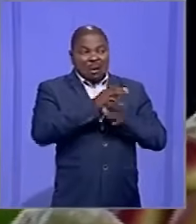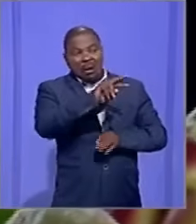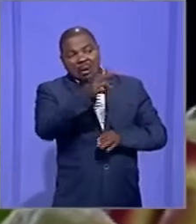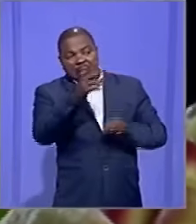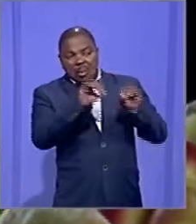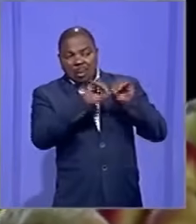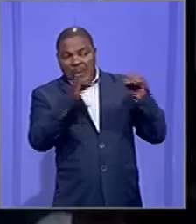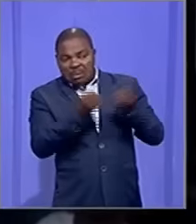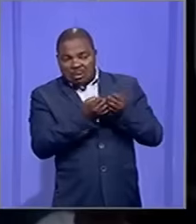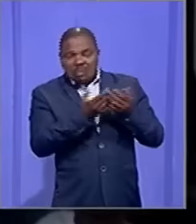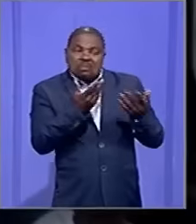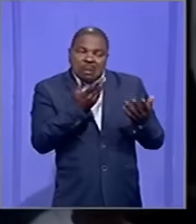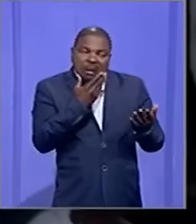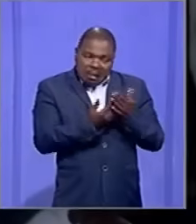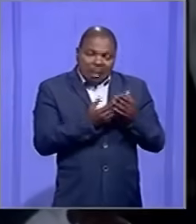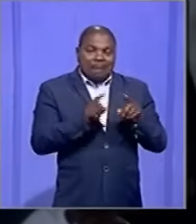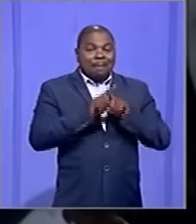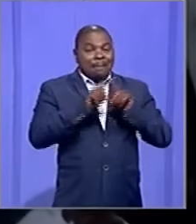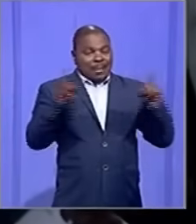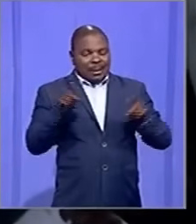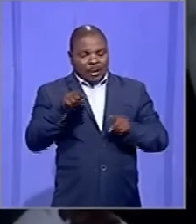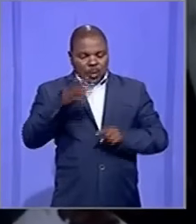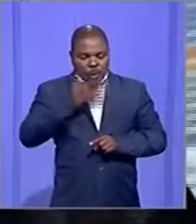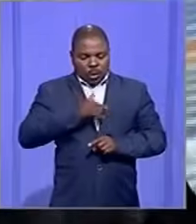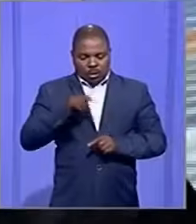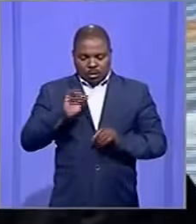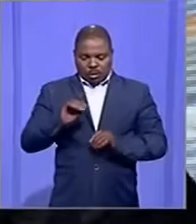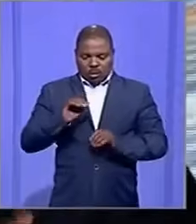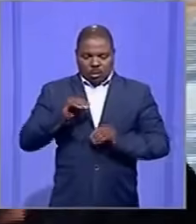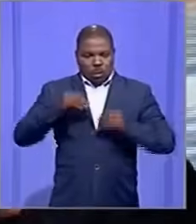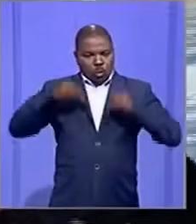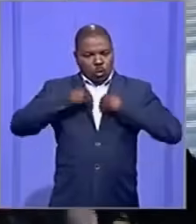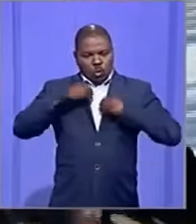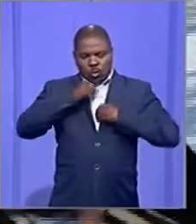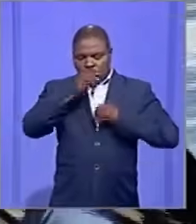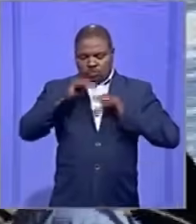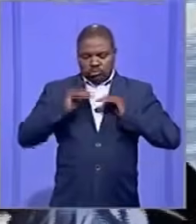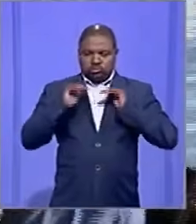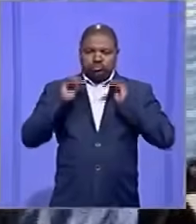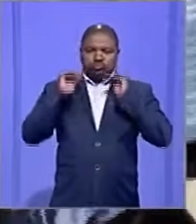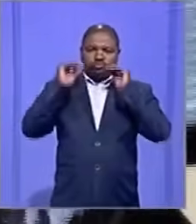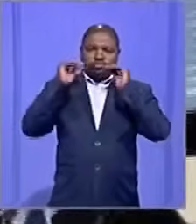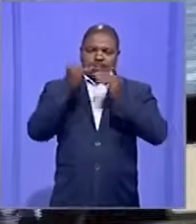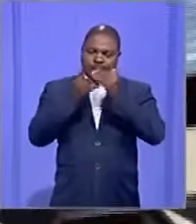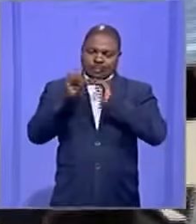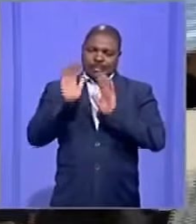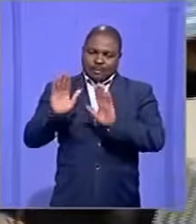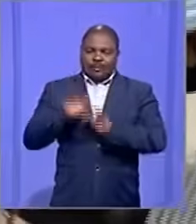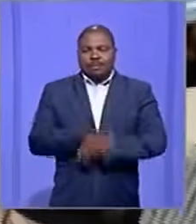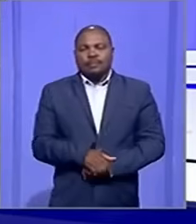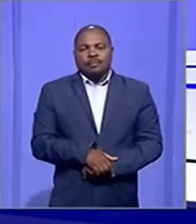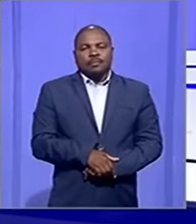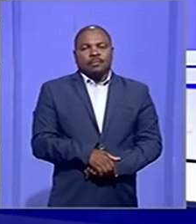mekgatlo ye mengwe e fela ba nyaka go itirela leina bjalo ka mokgatlo wo emego o nnoši.